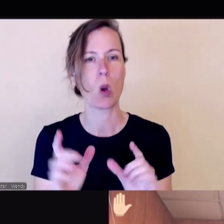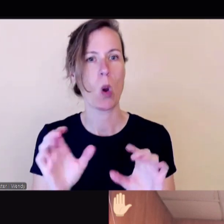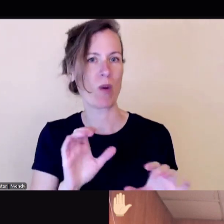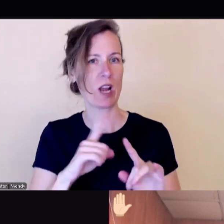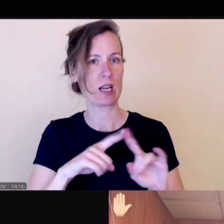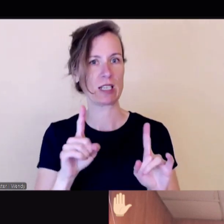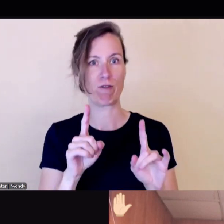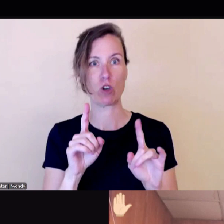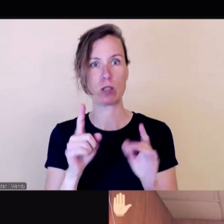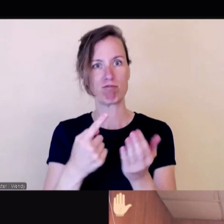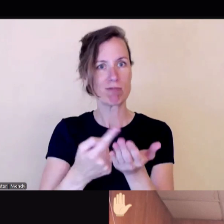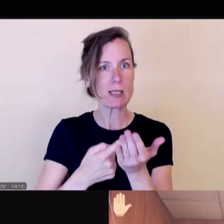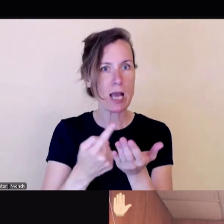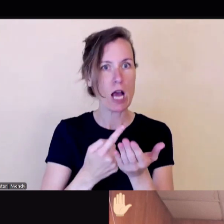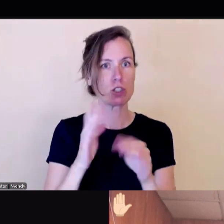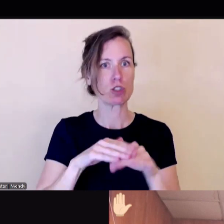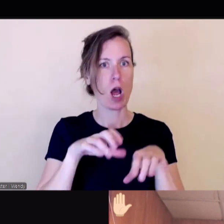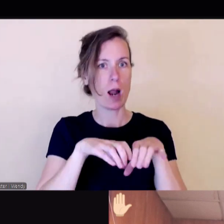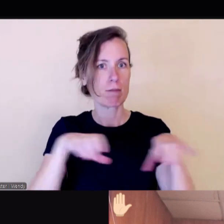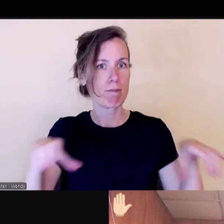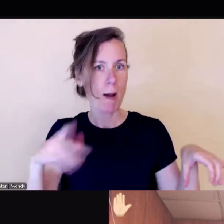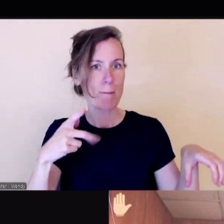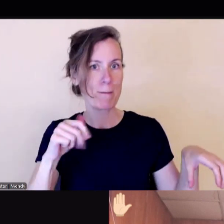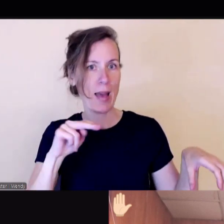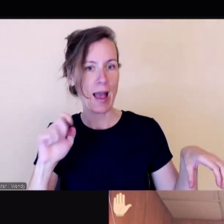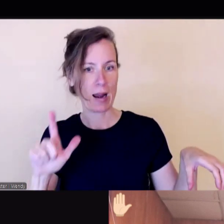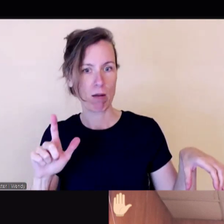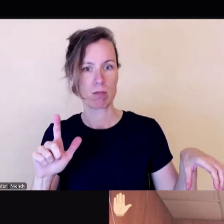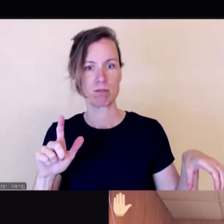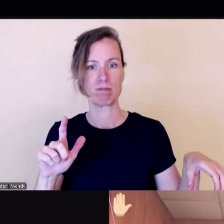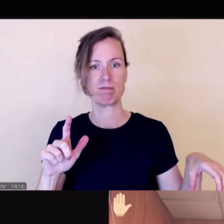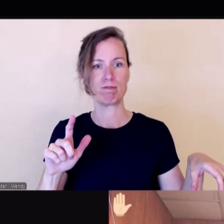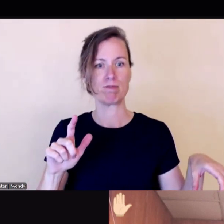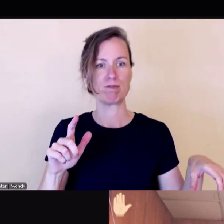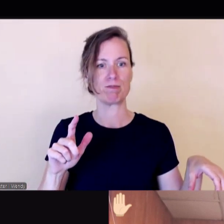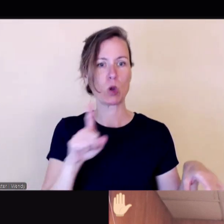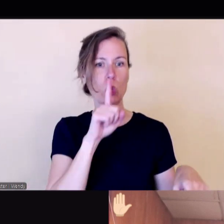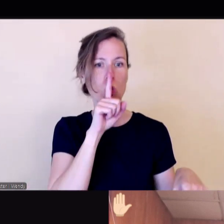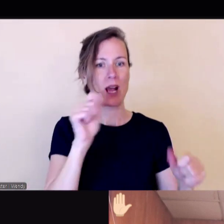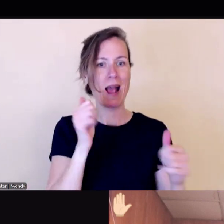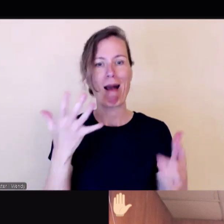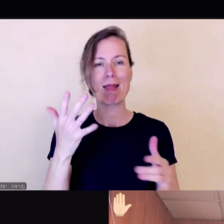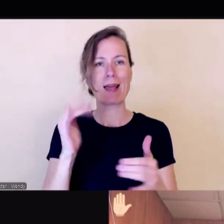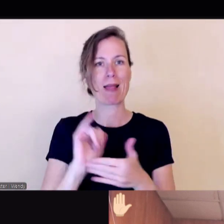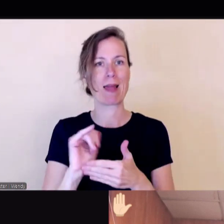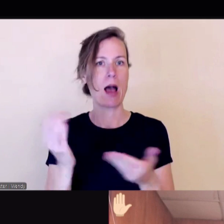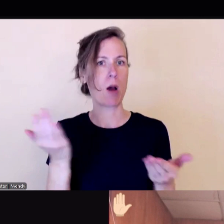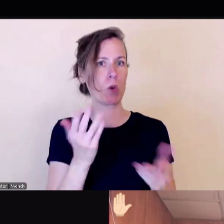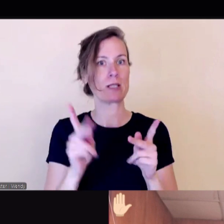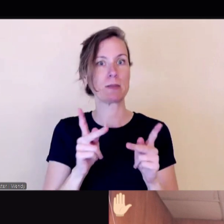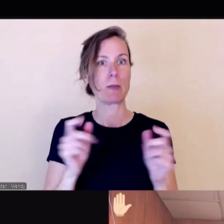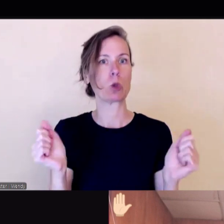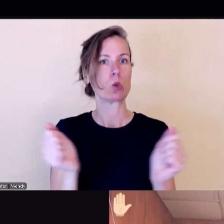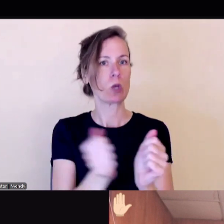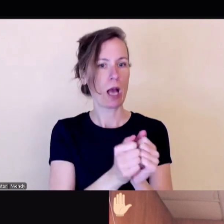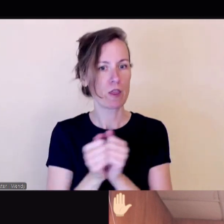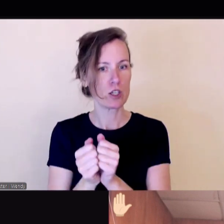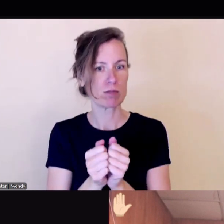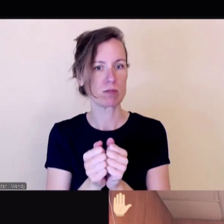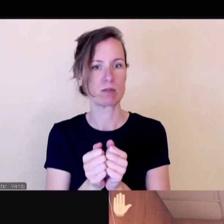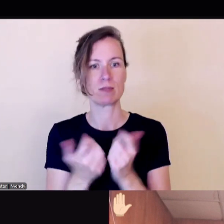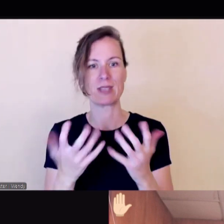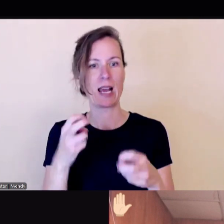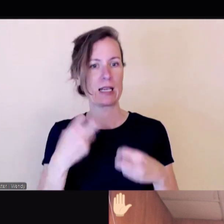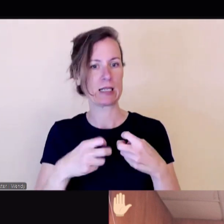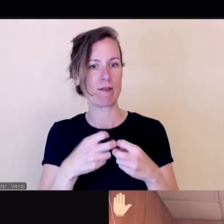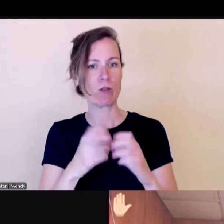conversation, having difficult conversations. As I tell people, I've never changed anyone's mind by yelling at them. So how can we get people